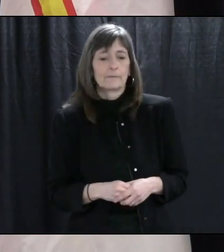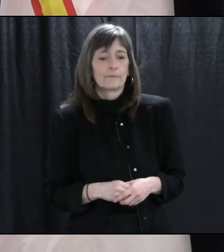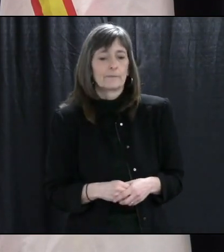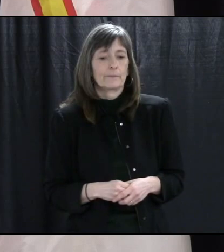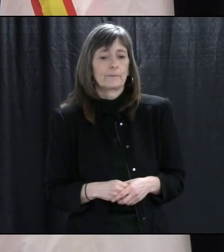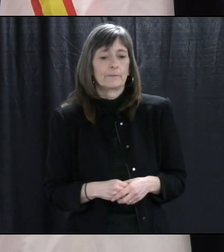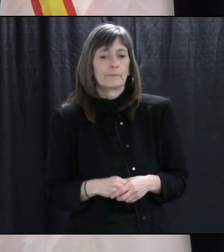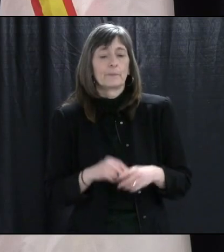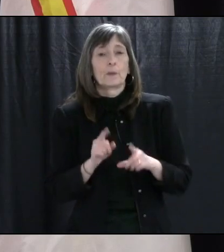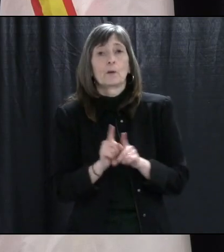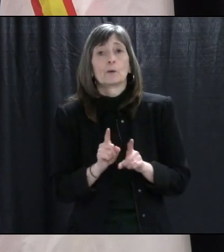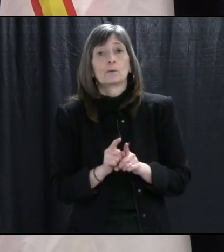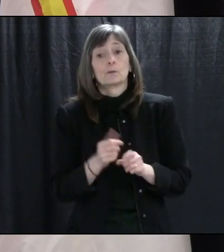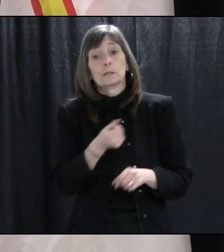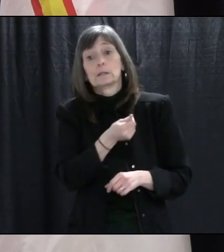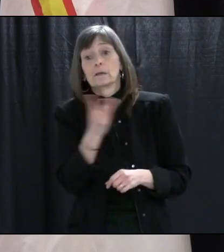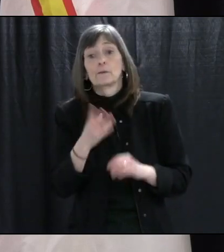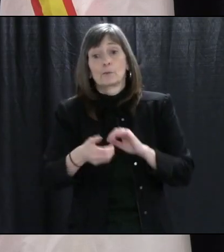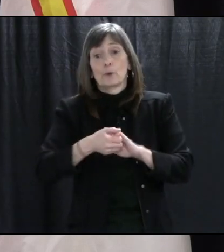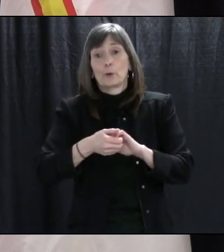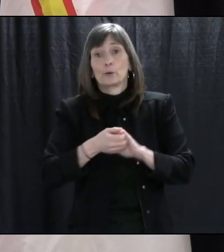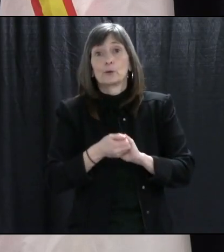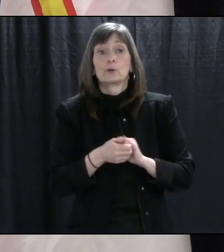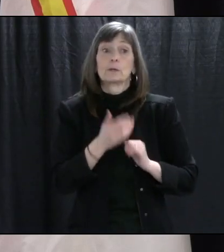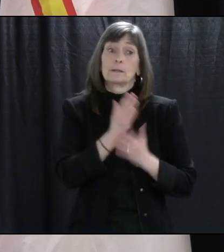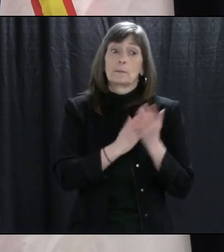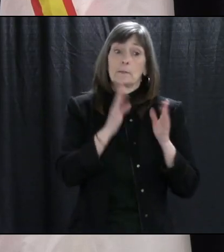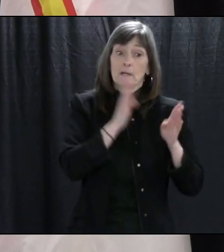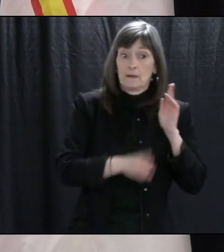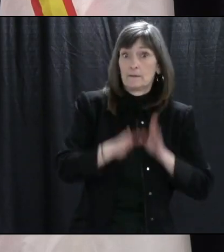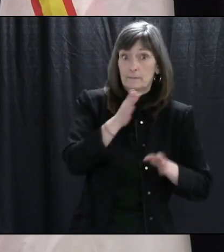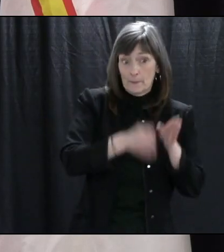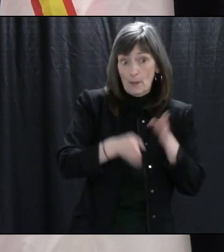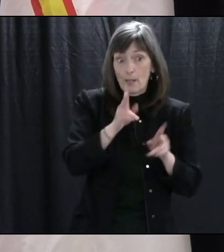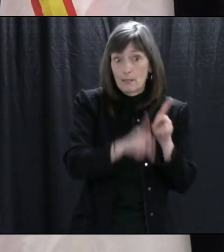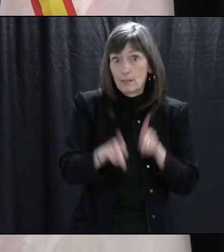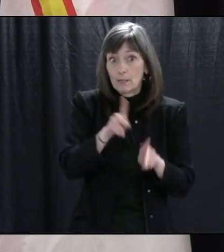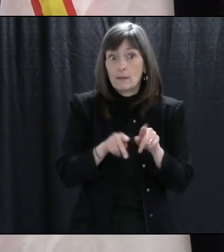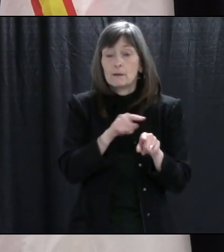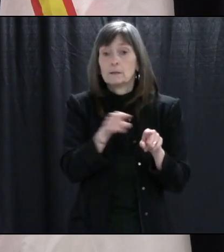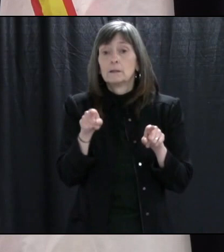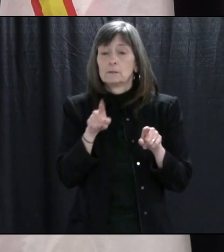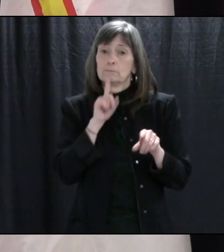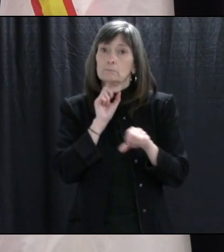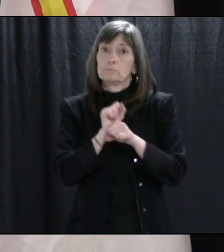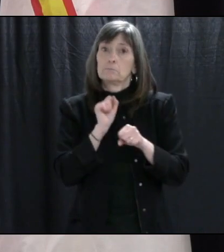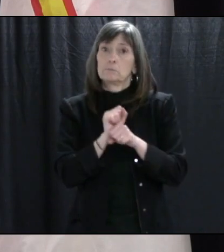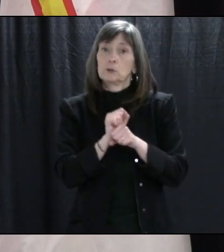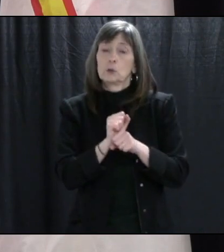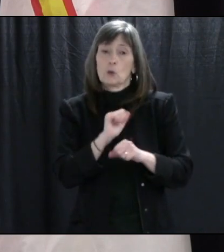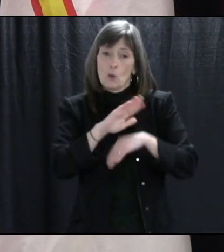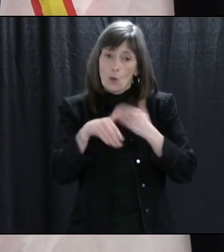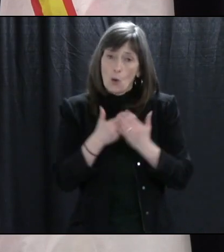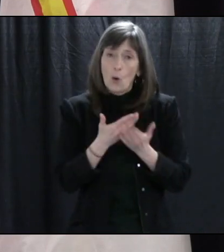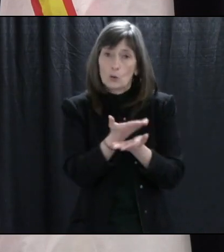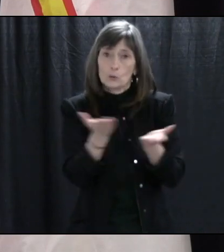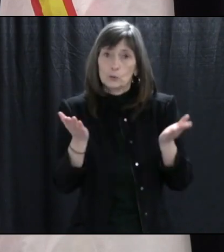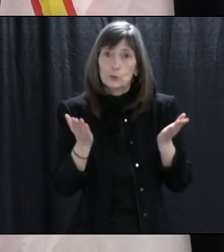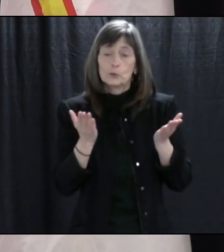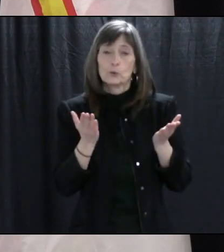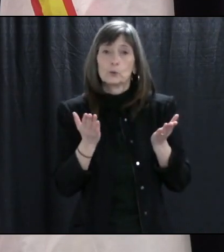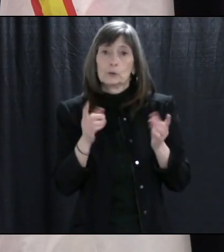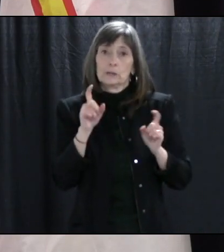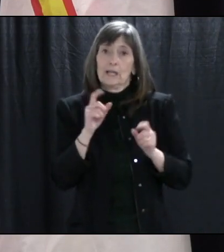recognize there are a number of community partners and individuals making every effort to ensure residents have access to essentials, including